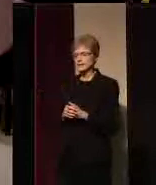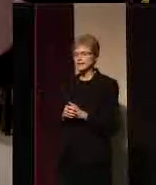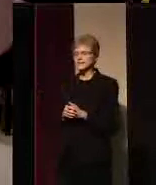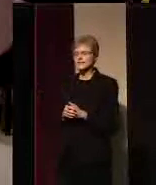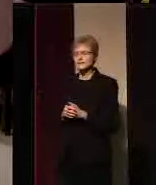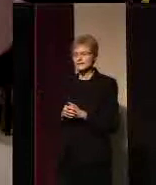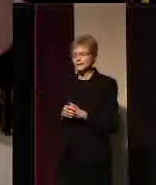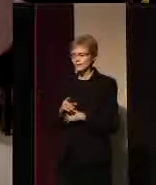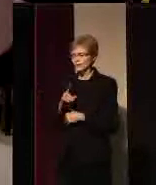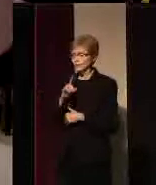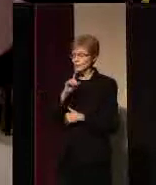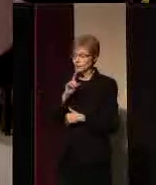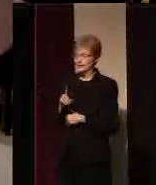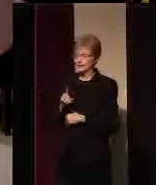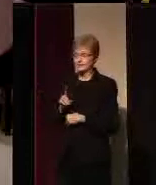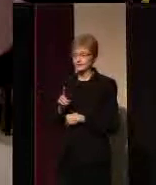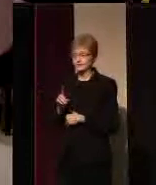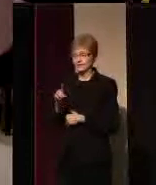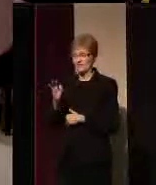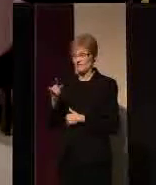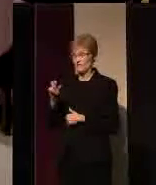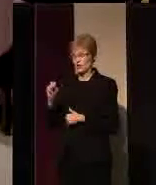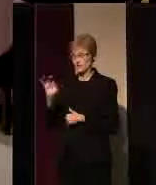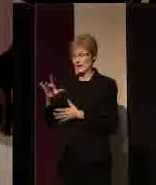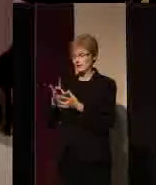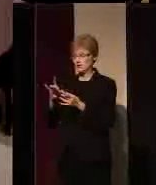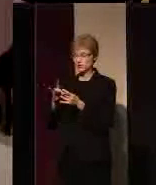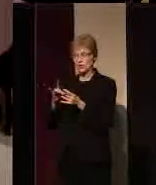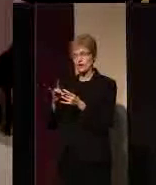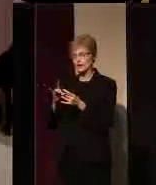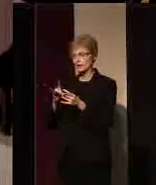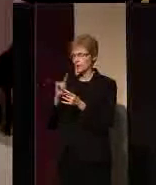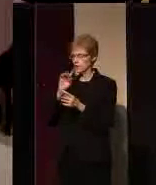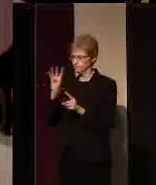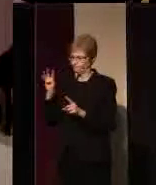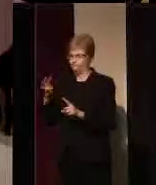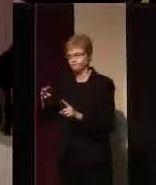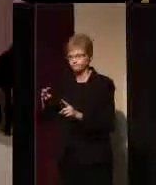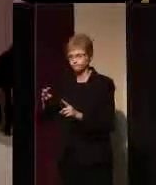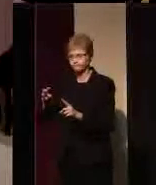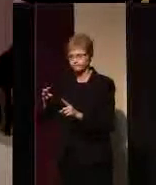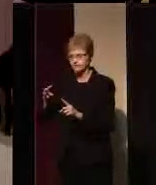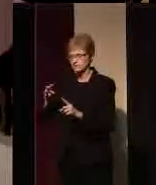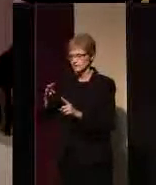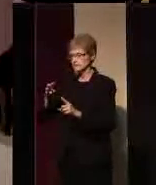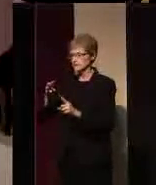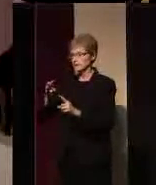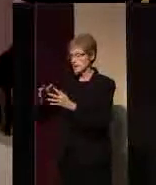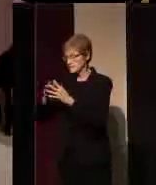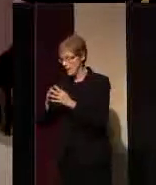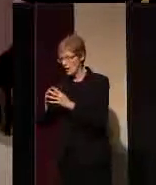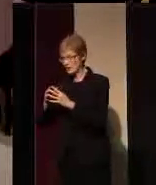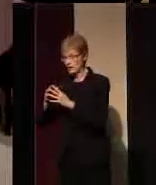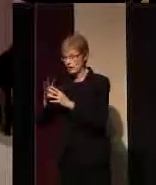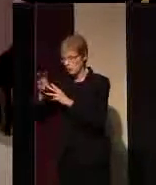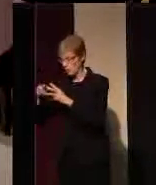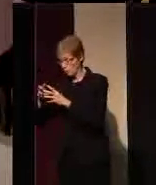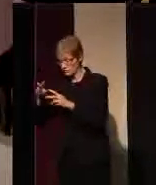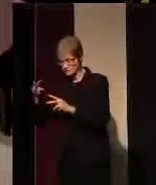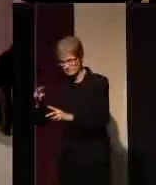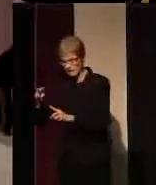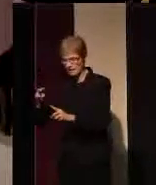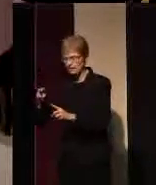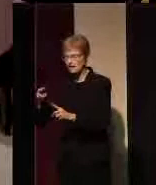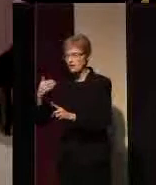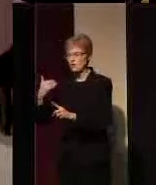just catapulted the Ferguson story to national and even international attention are the terrible numbers of the police force